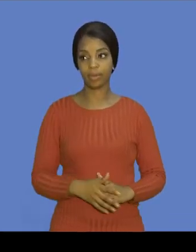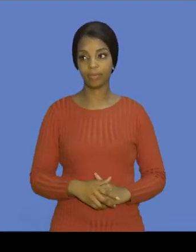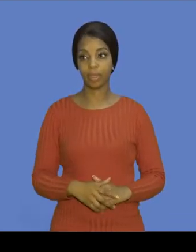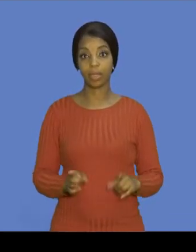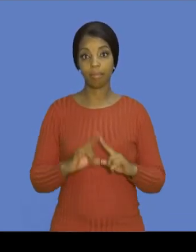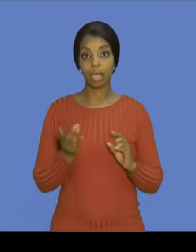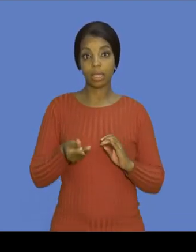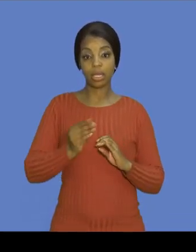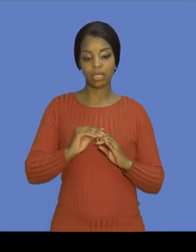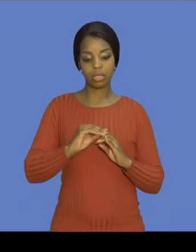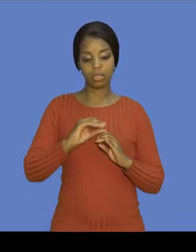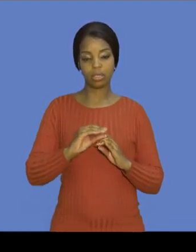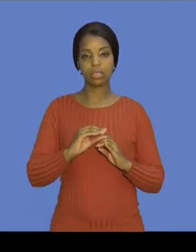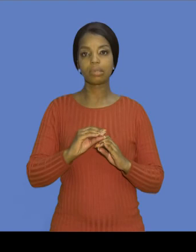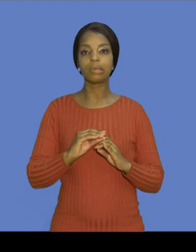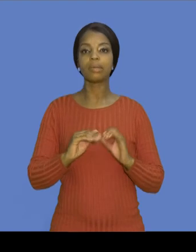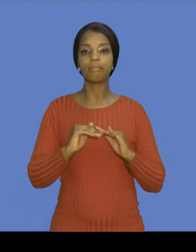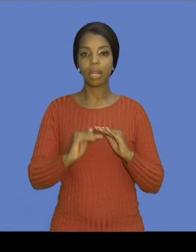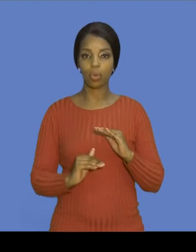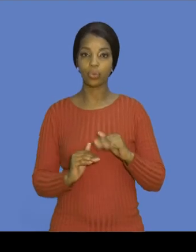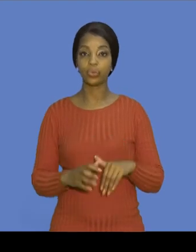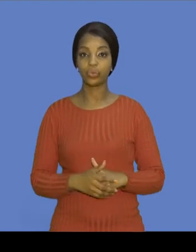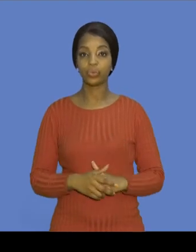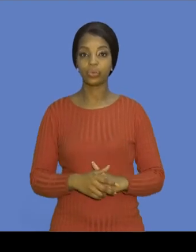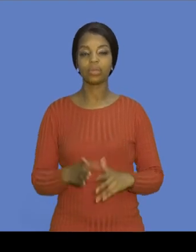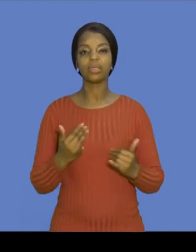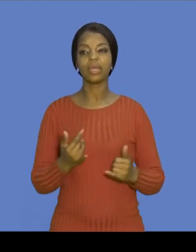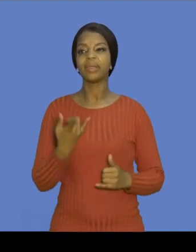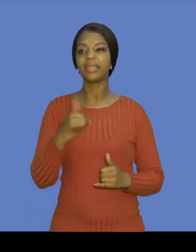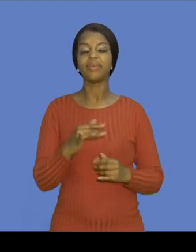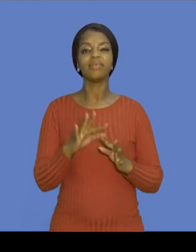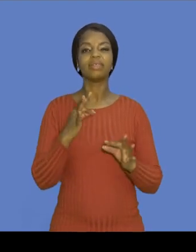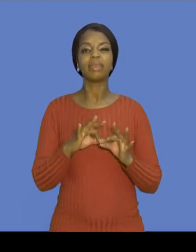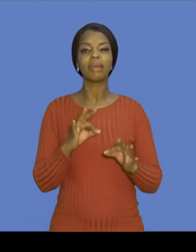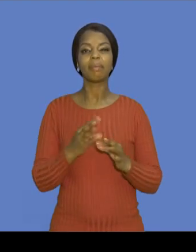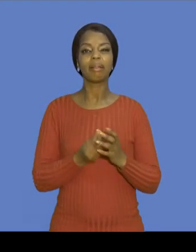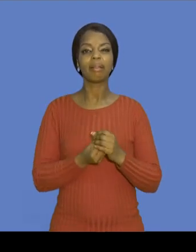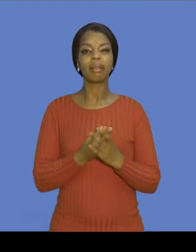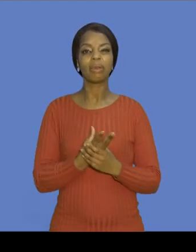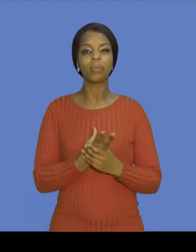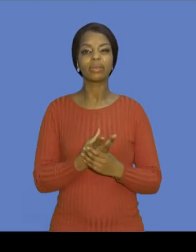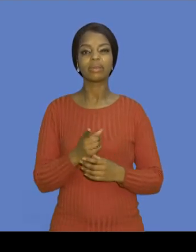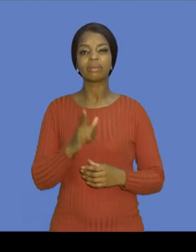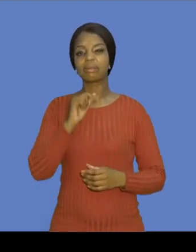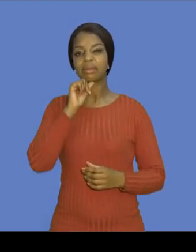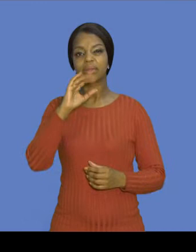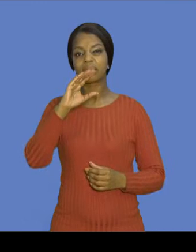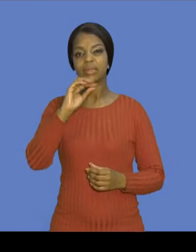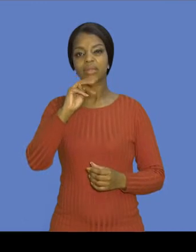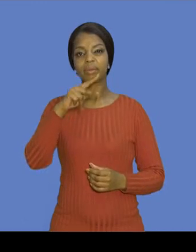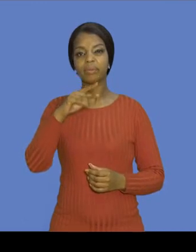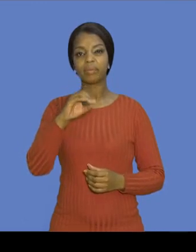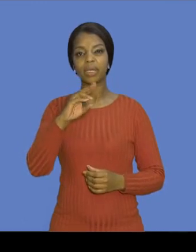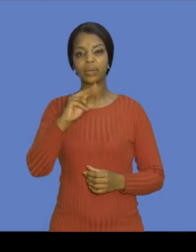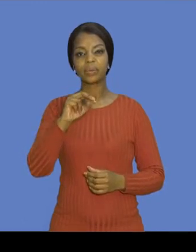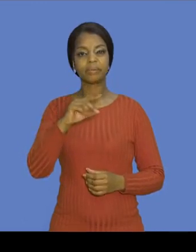let's see if it was now not simple growth and it's compound growth. What would that mean? Now, instead of buying